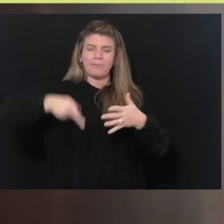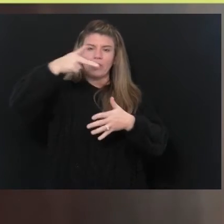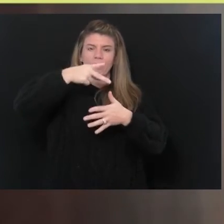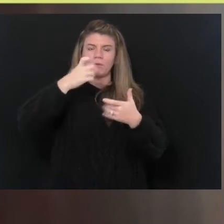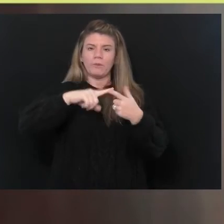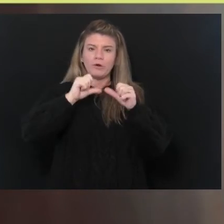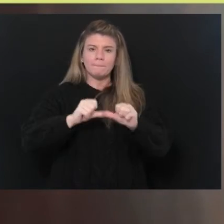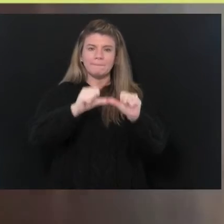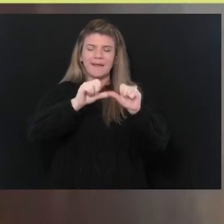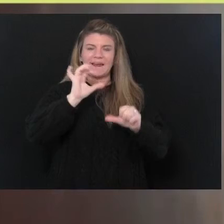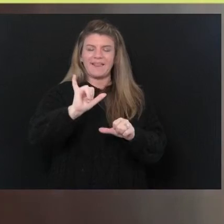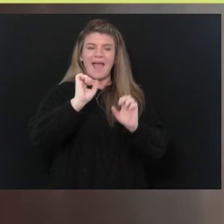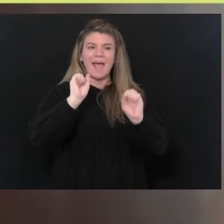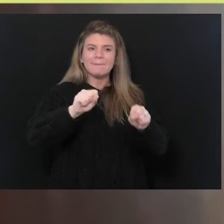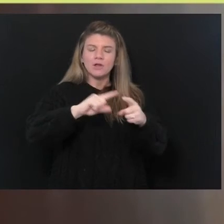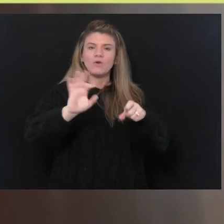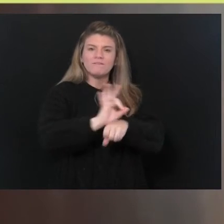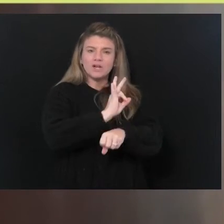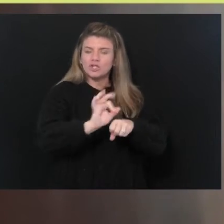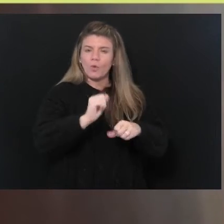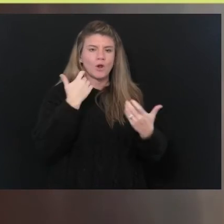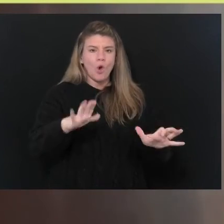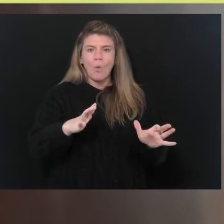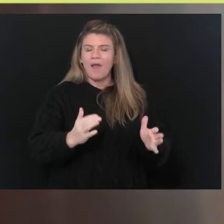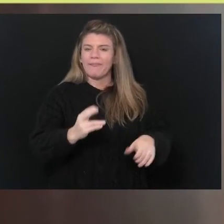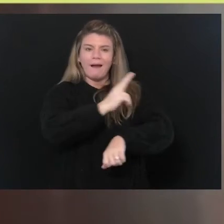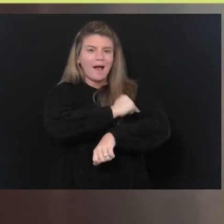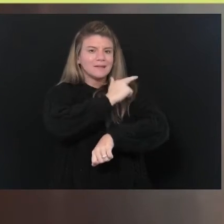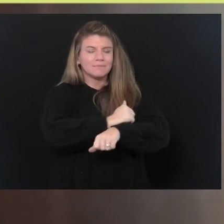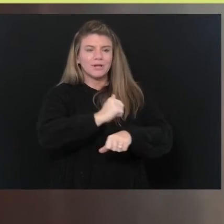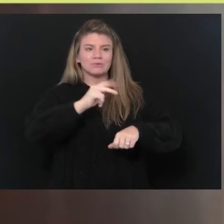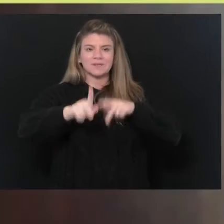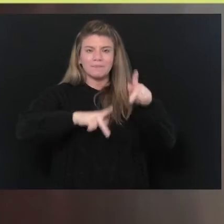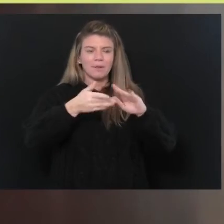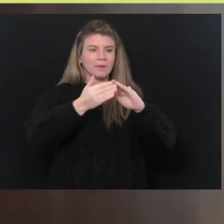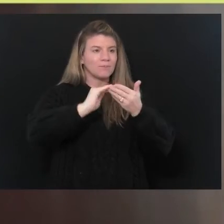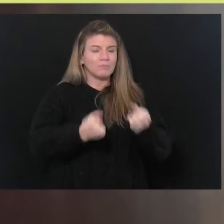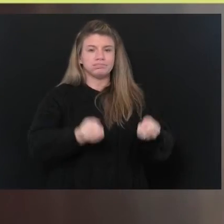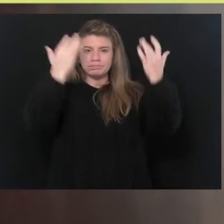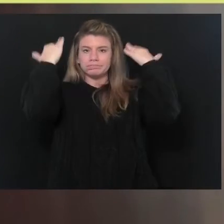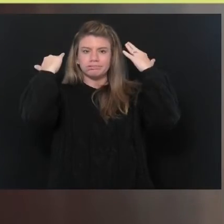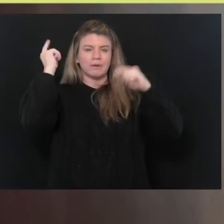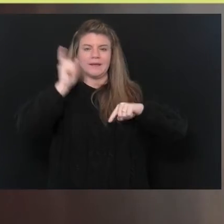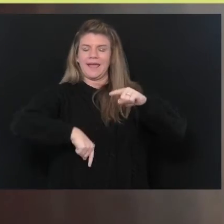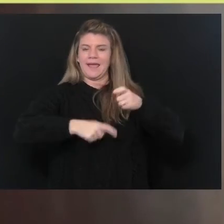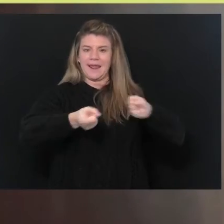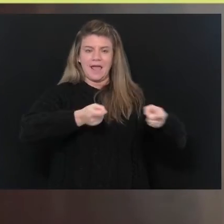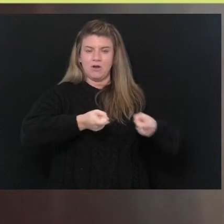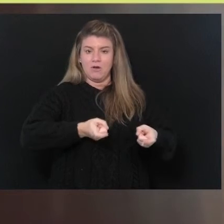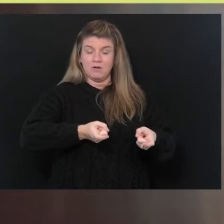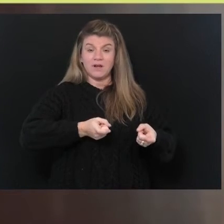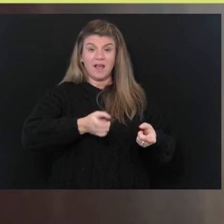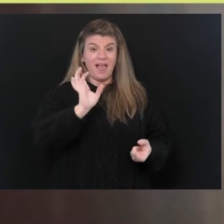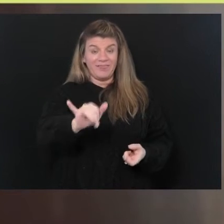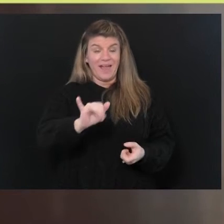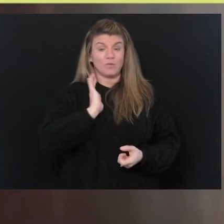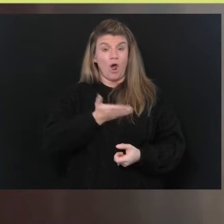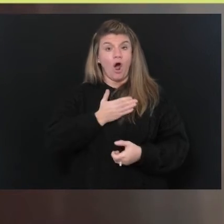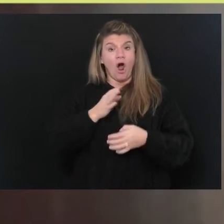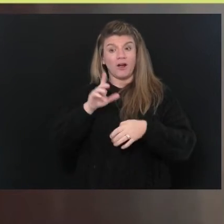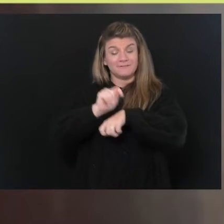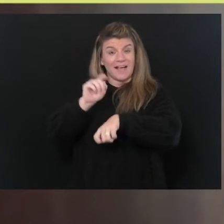maintain that function and capacity of hospitals and communities. That's what this committee, this guiding